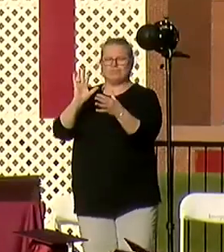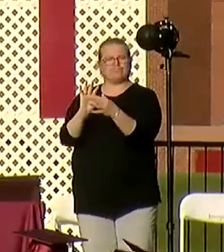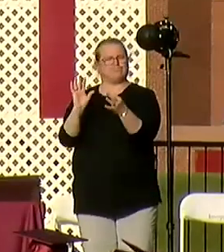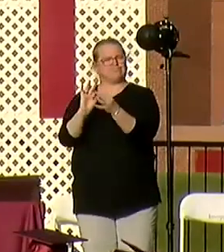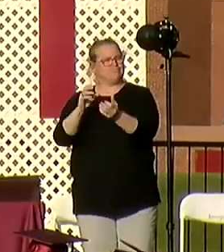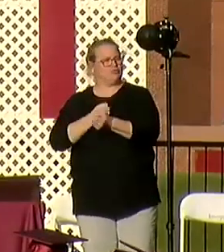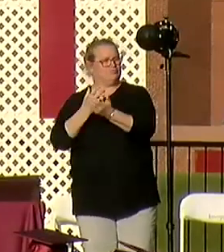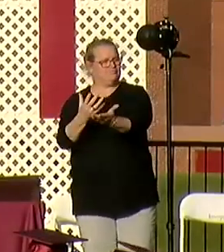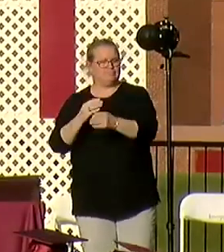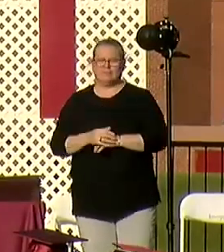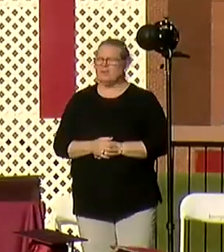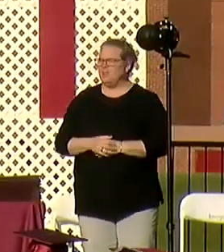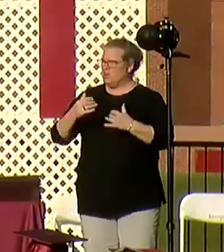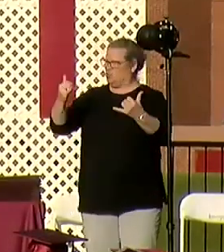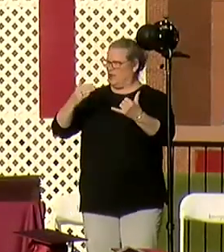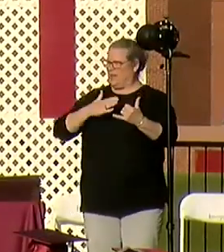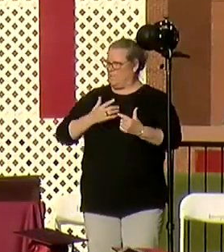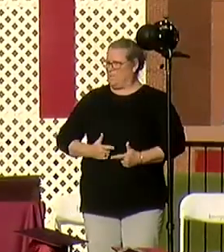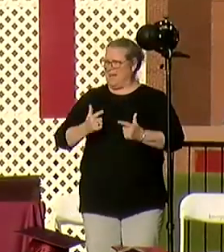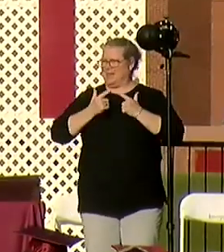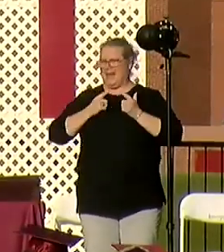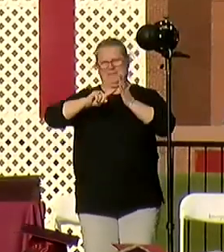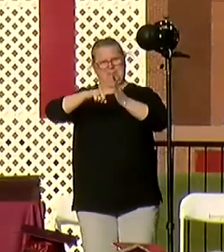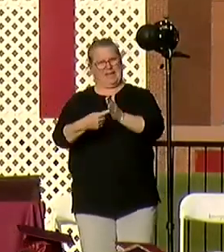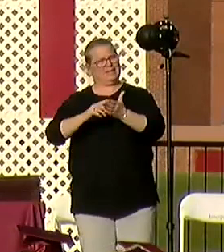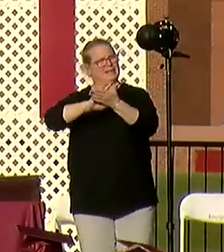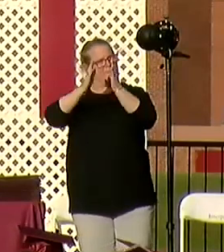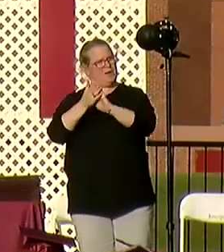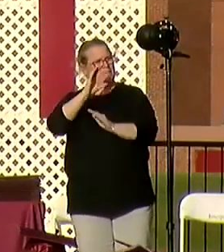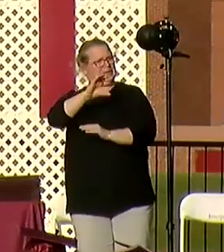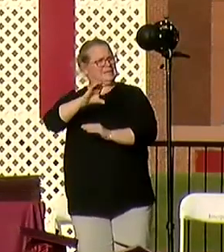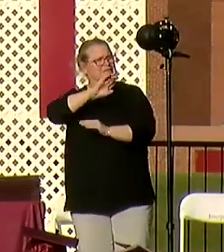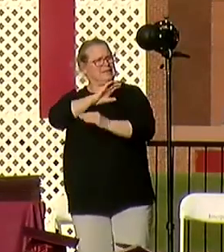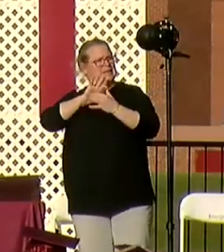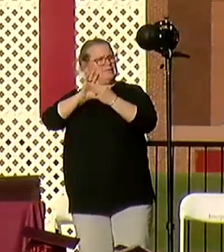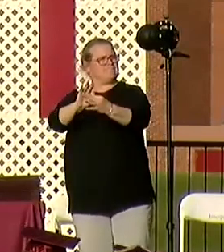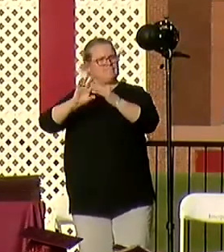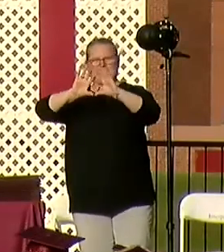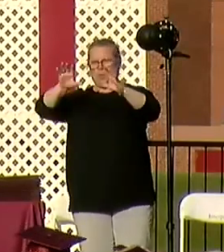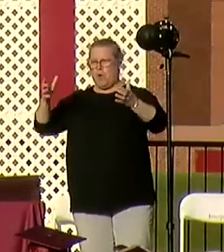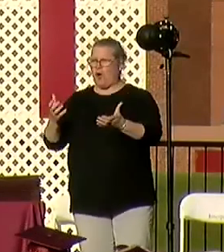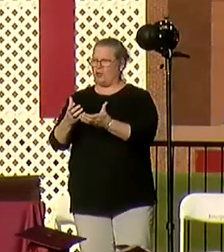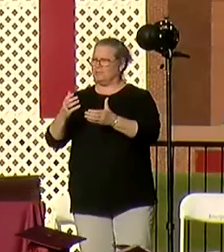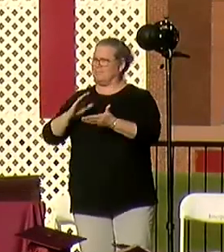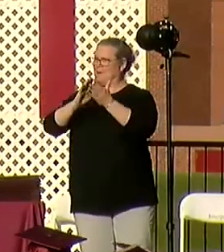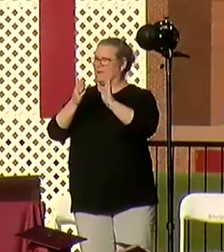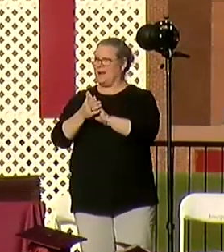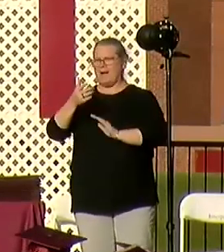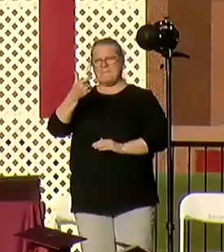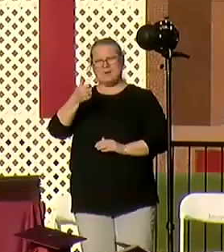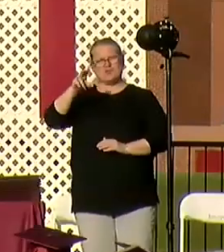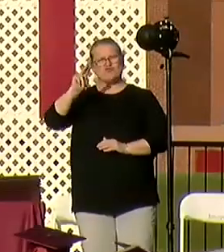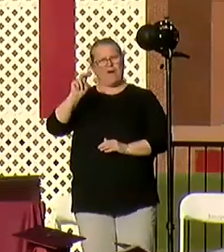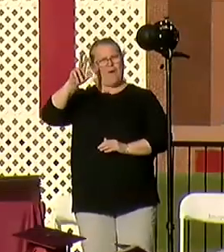life begins. Today, I become a citizen of the world. Today, I become a grown-up.